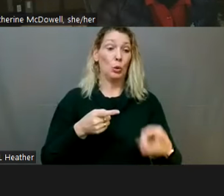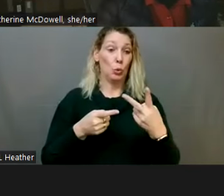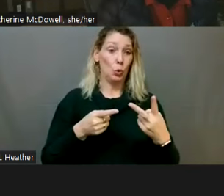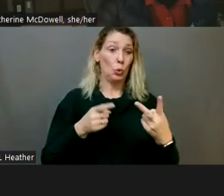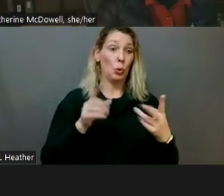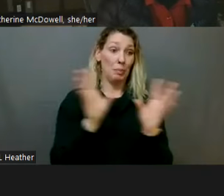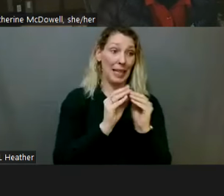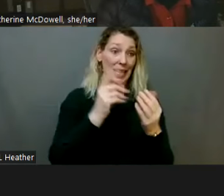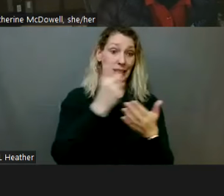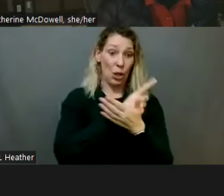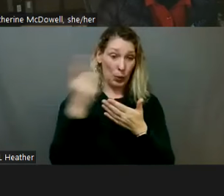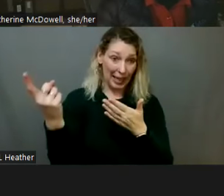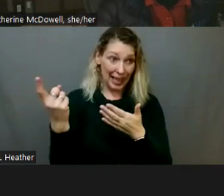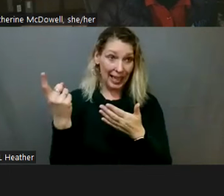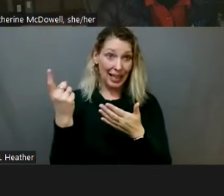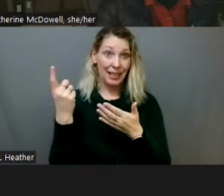week,